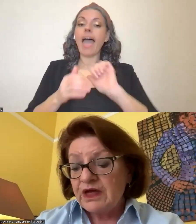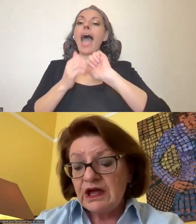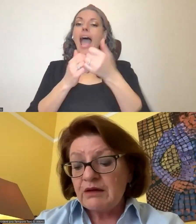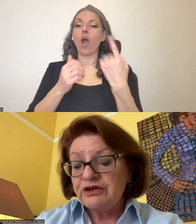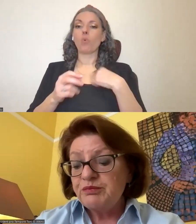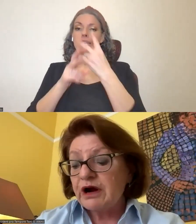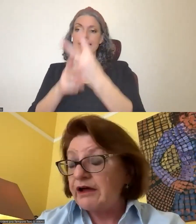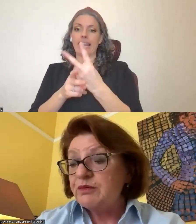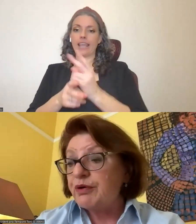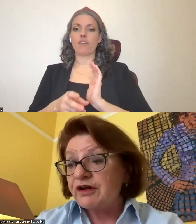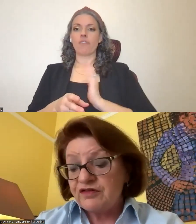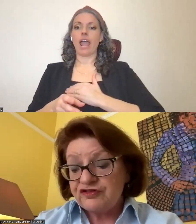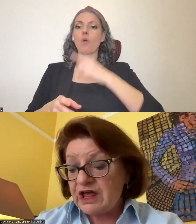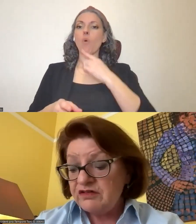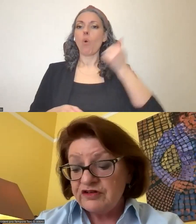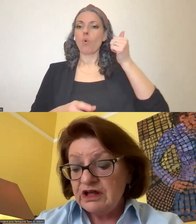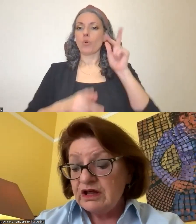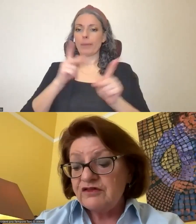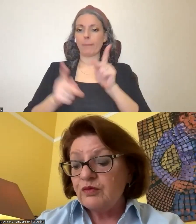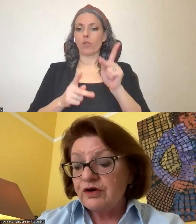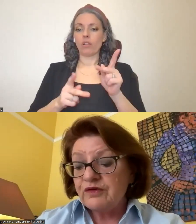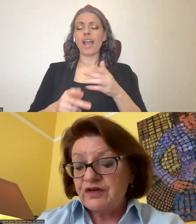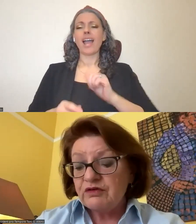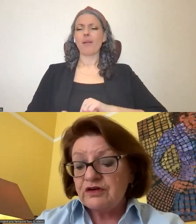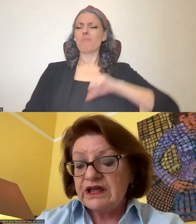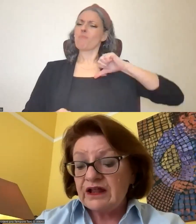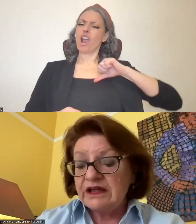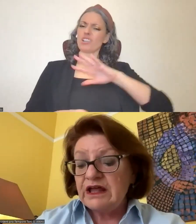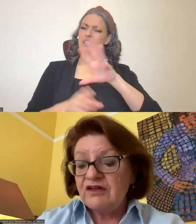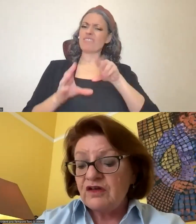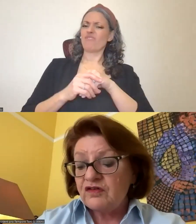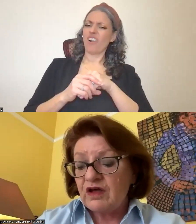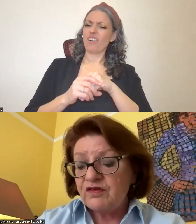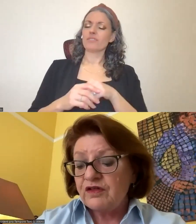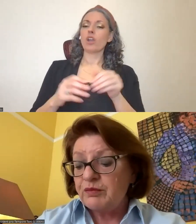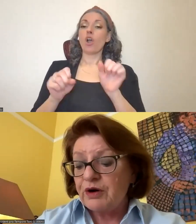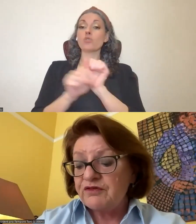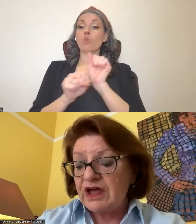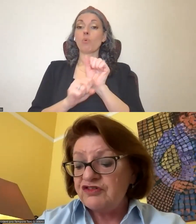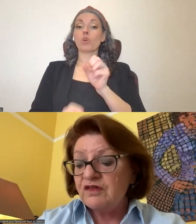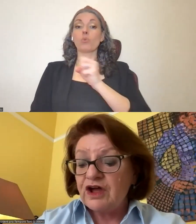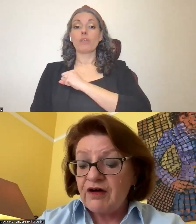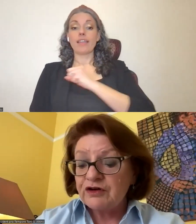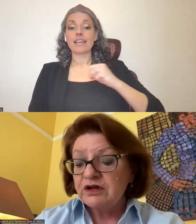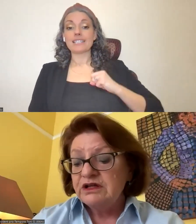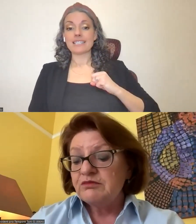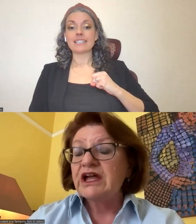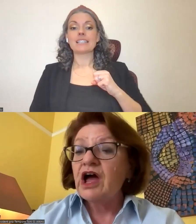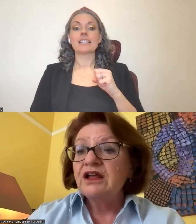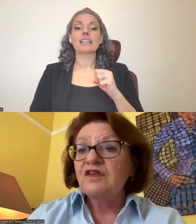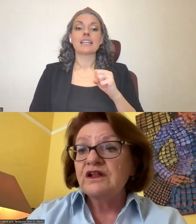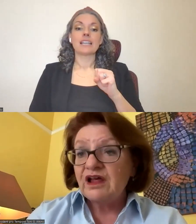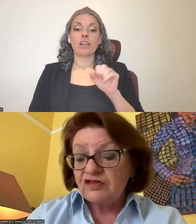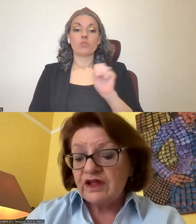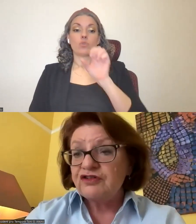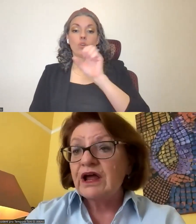population. I'm really proud to be part of this change and to work with Secretary Galley, HHS, the Department of Aging, the governor, my